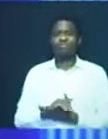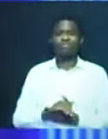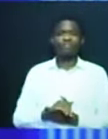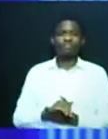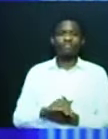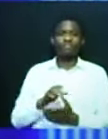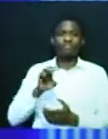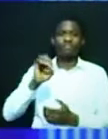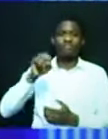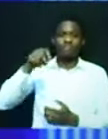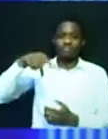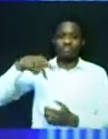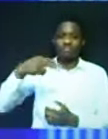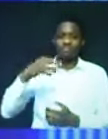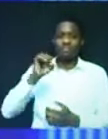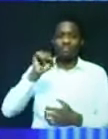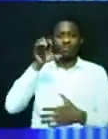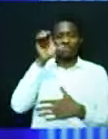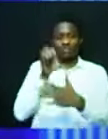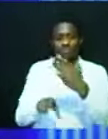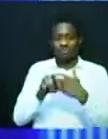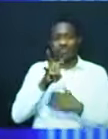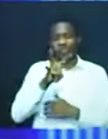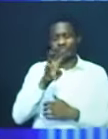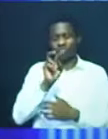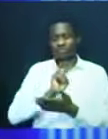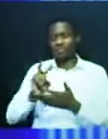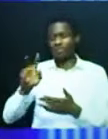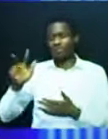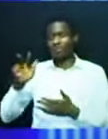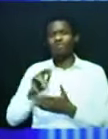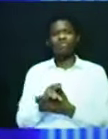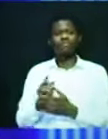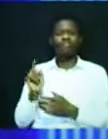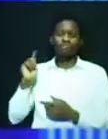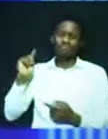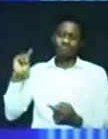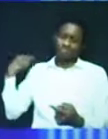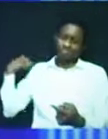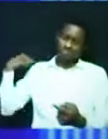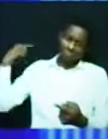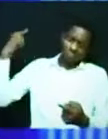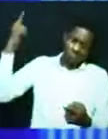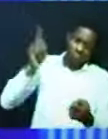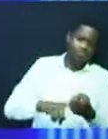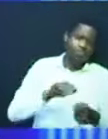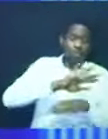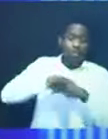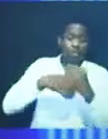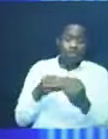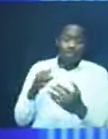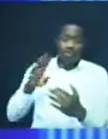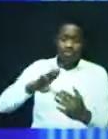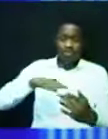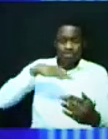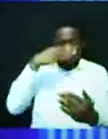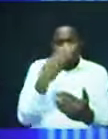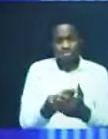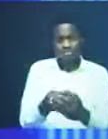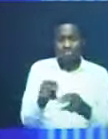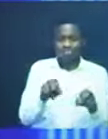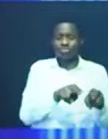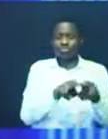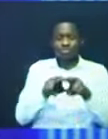Ephesians 4:13. Until we all reach unity in faith and in the knowledge of the Son of God and